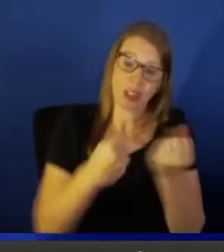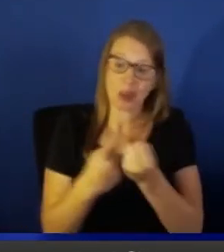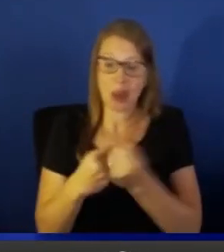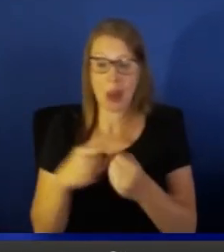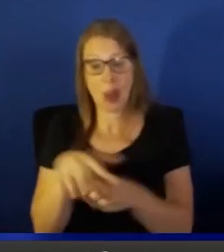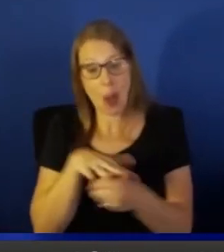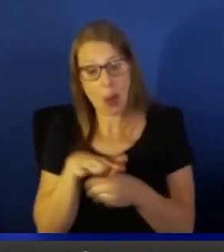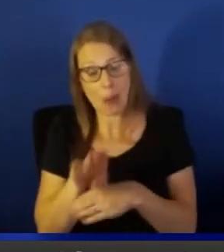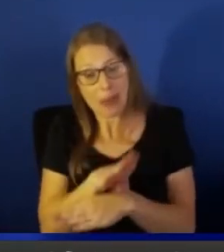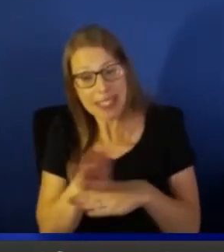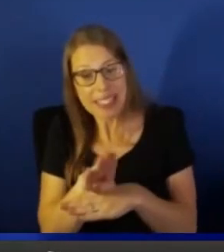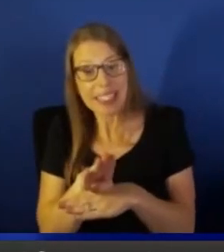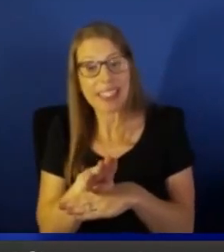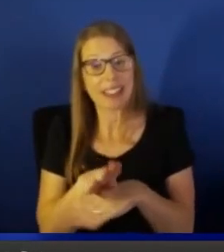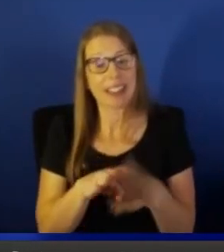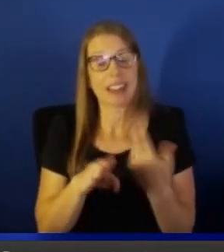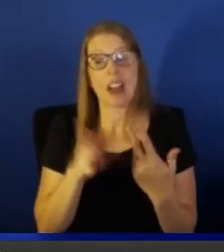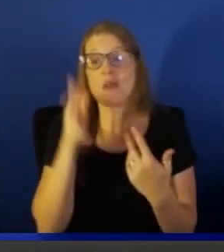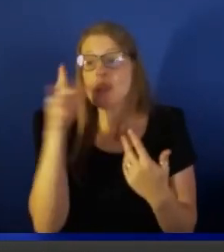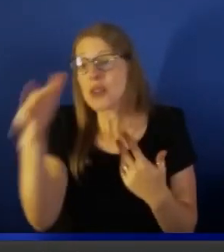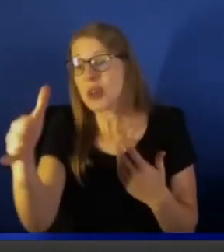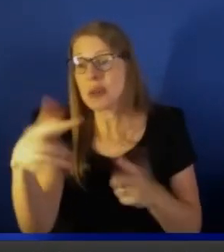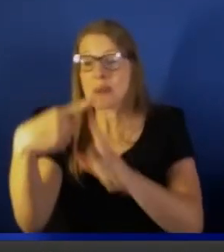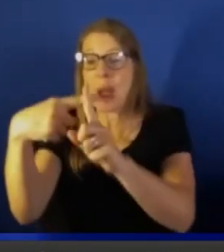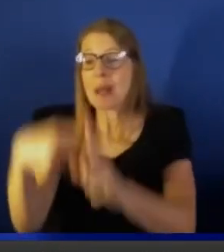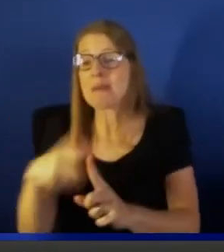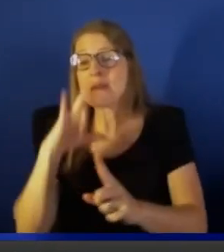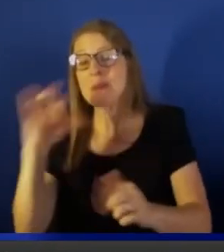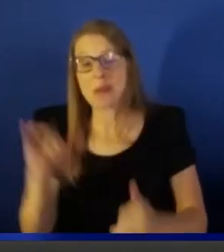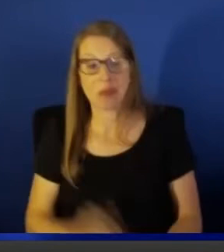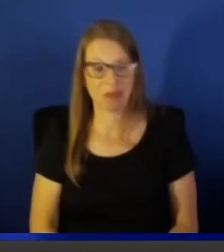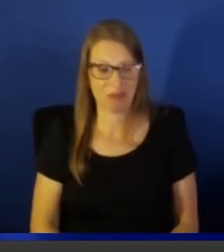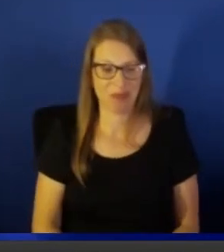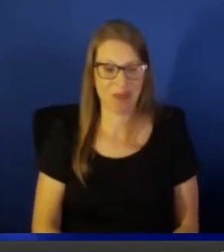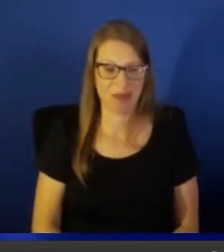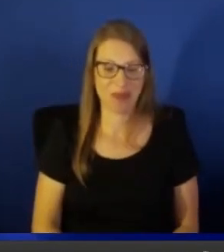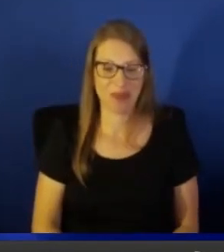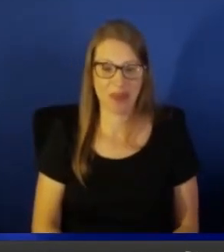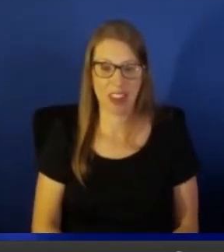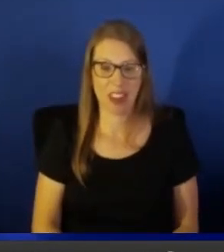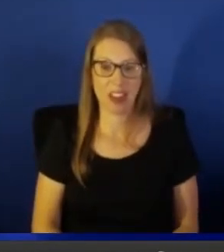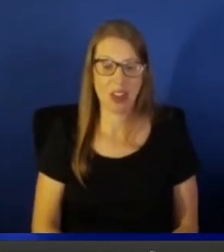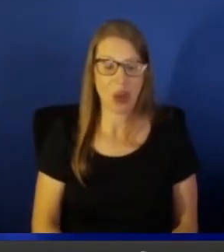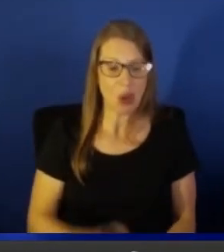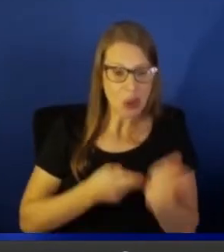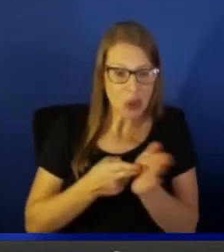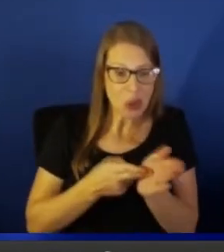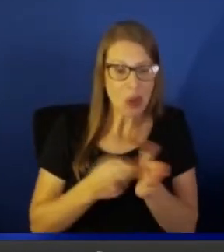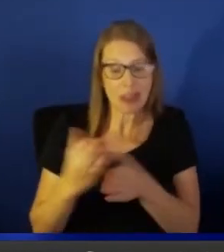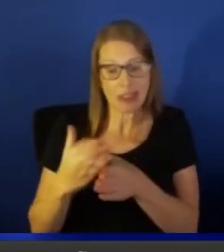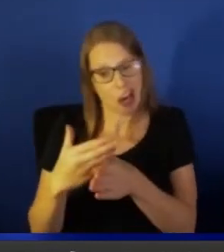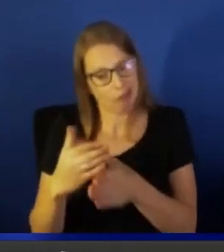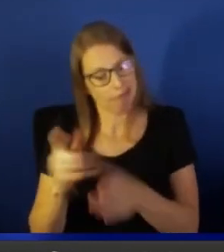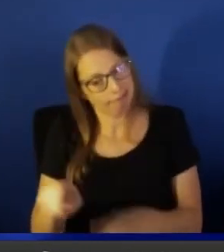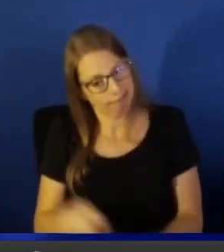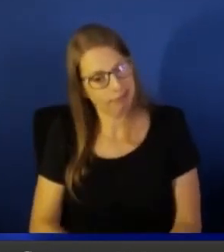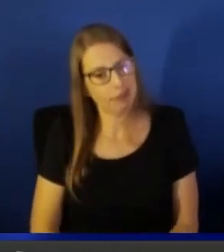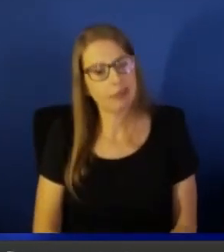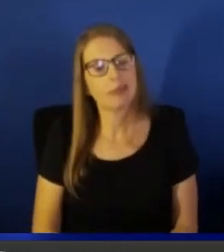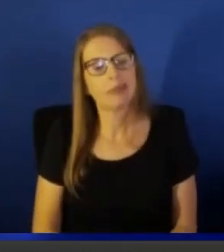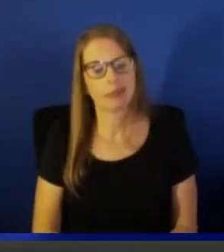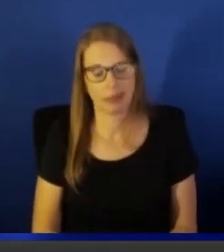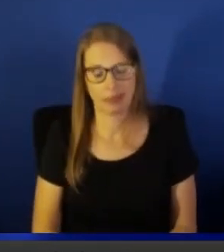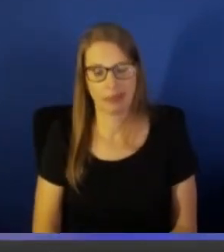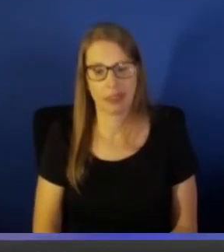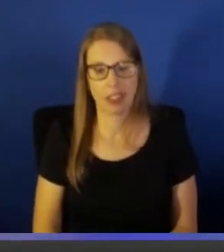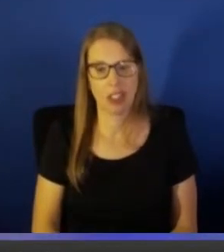things are in a good trajectory, and more than anything, just share the truth, right? Just make sure we're sharing, I think, the truth about things and looking out for each other